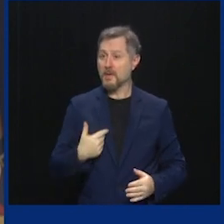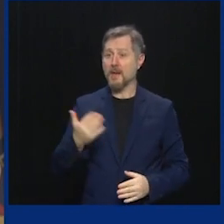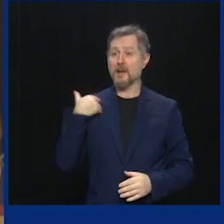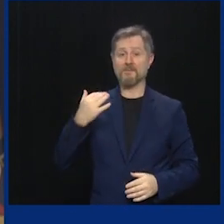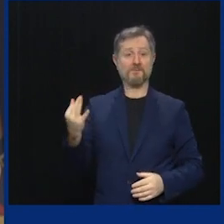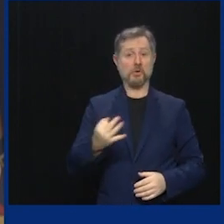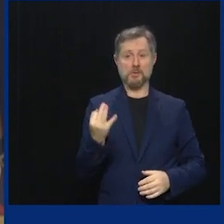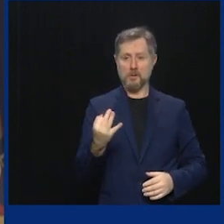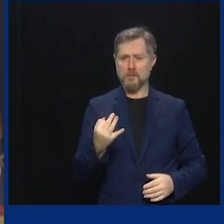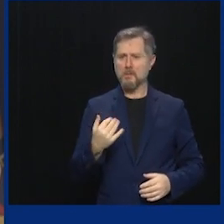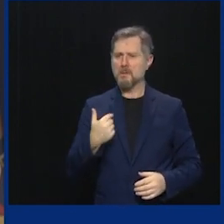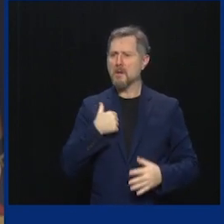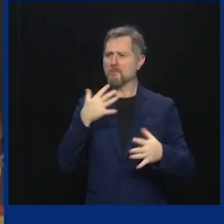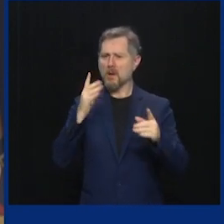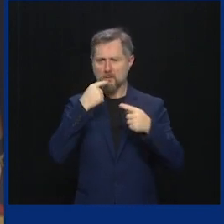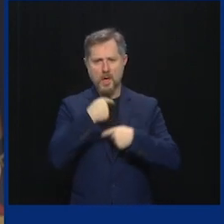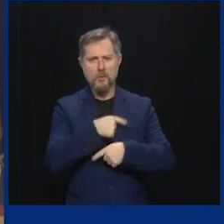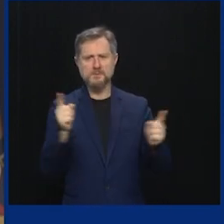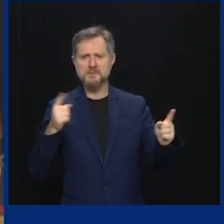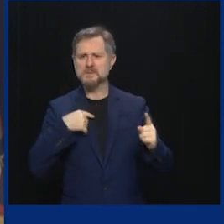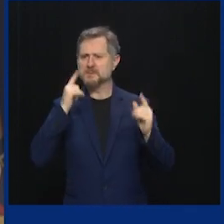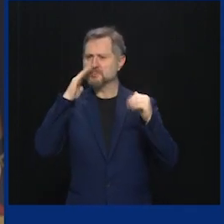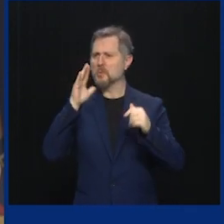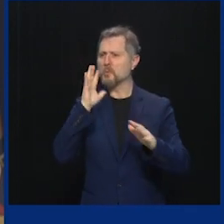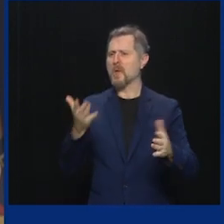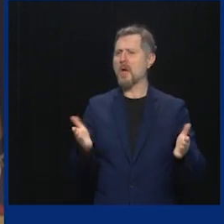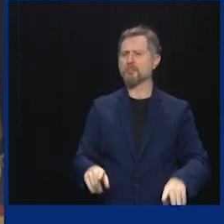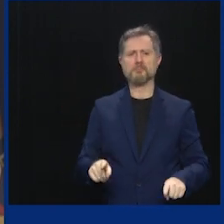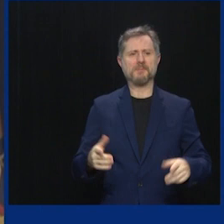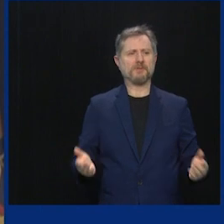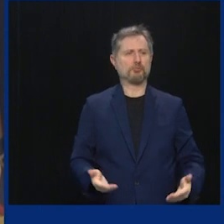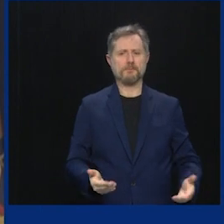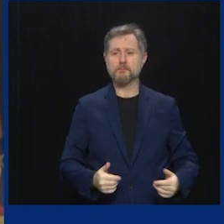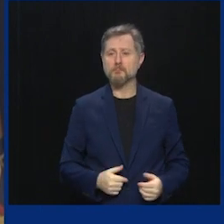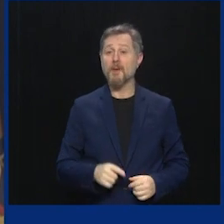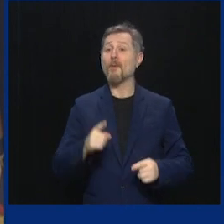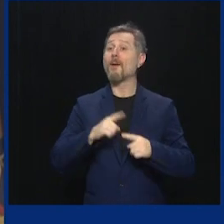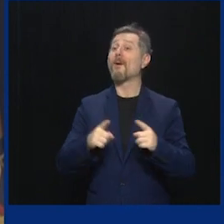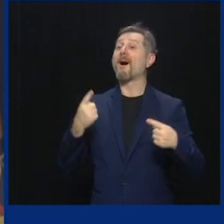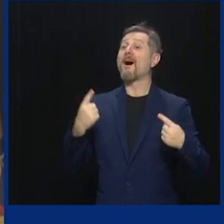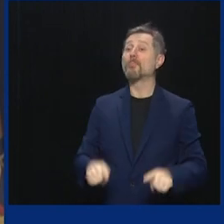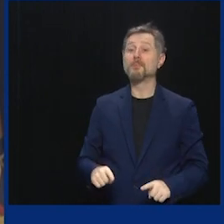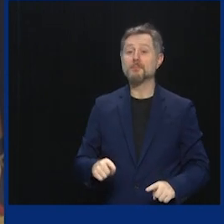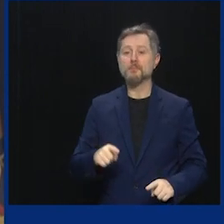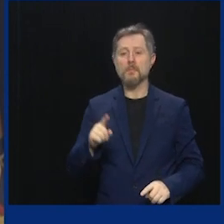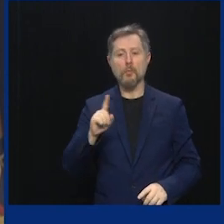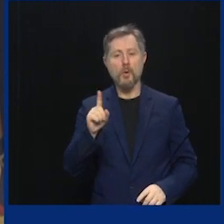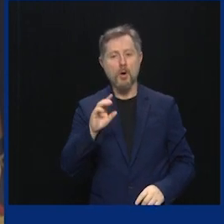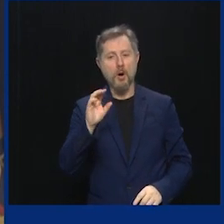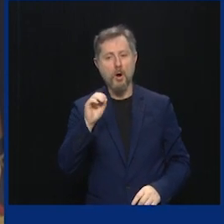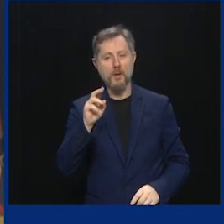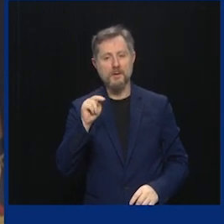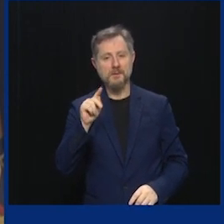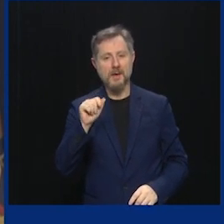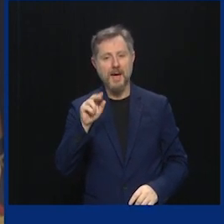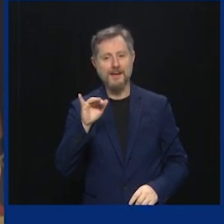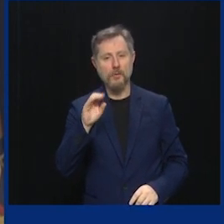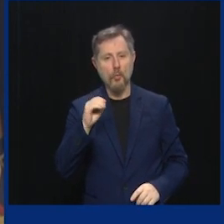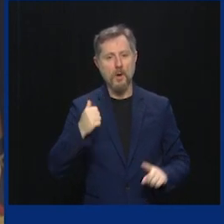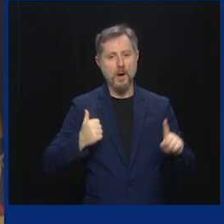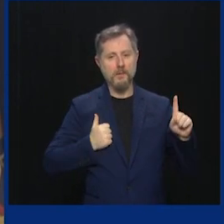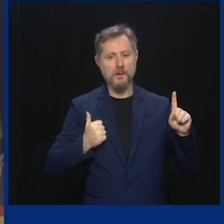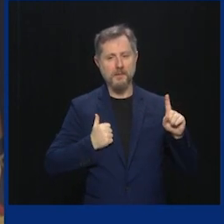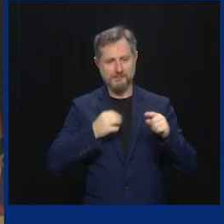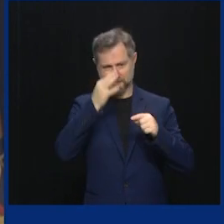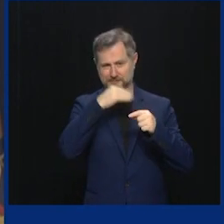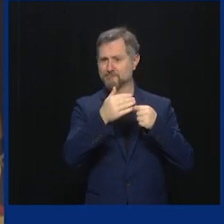it to arrive. We have notification that it has arrived in Ontario, which is literally across the bridge from where I live. I can see Canada